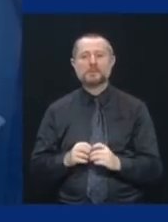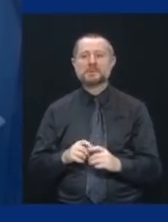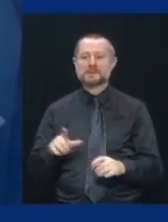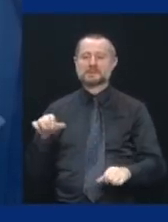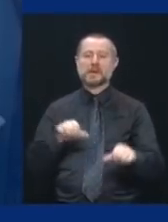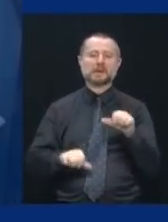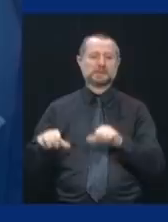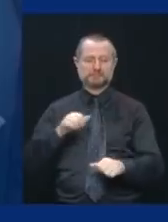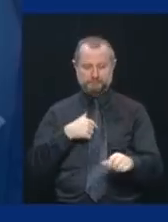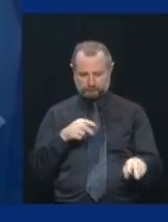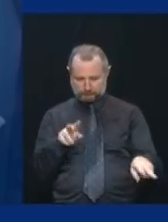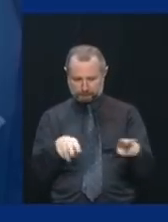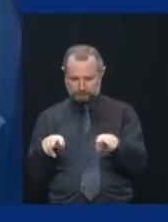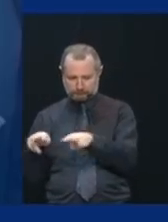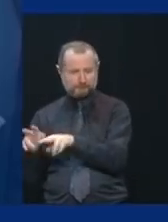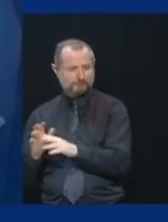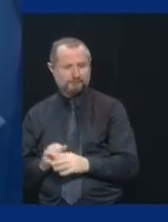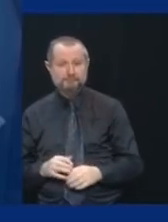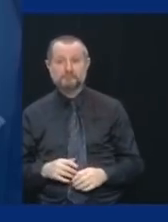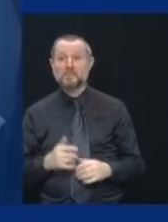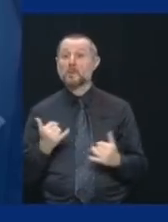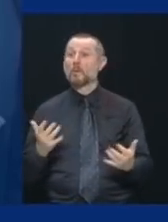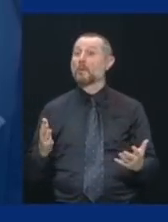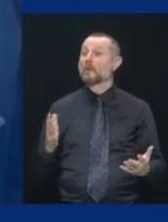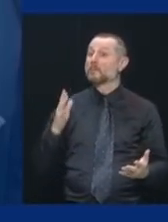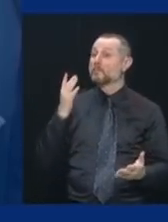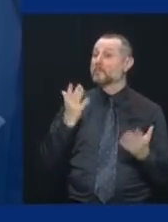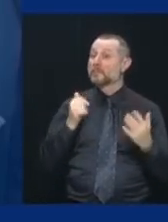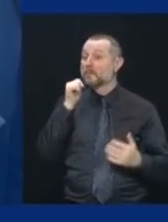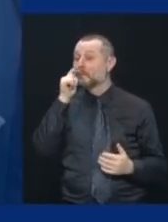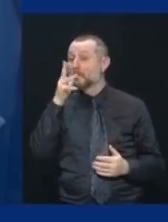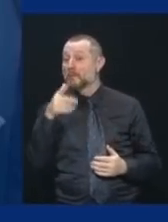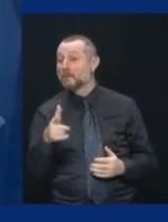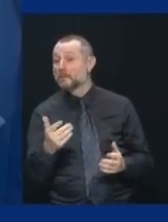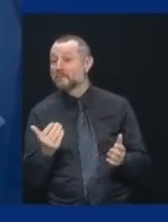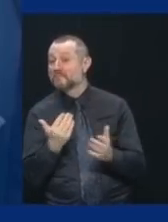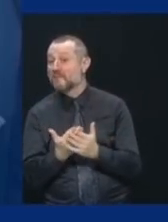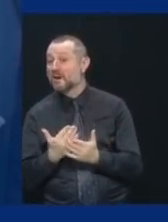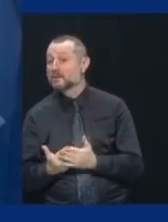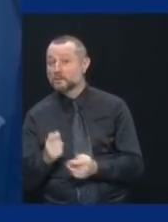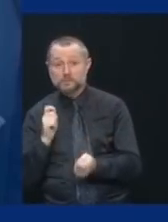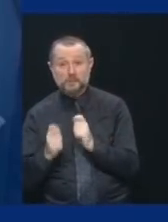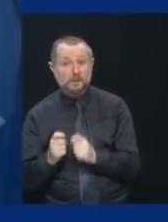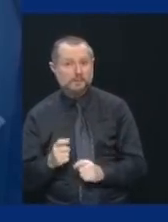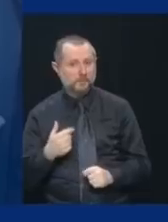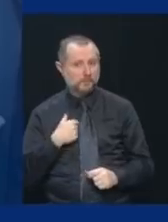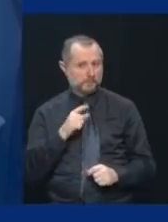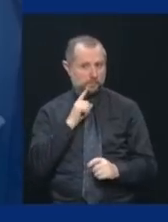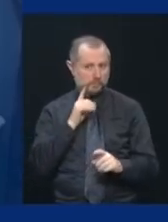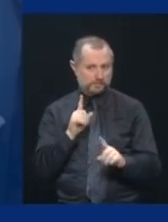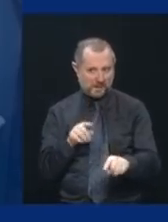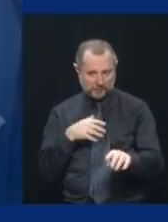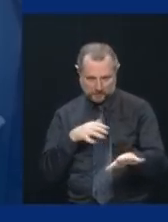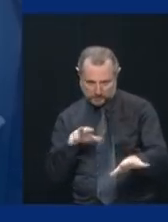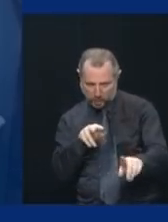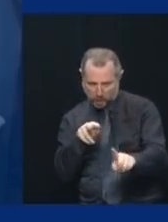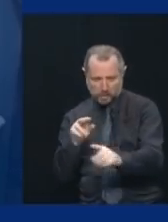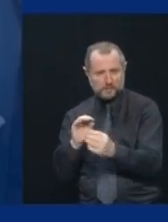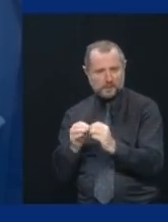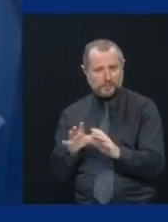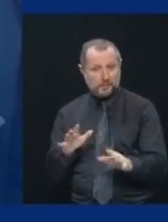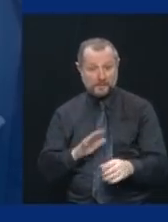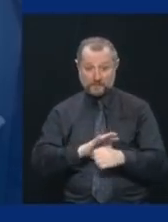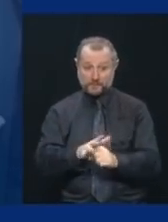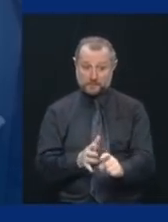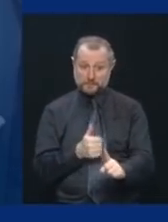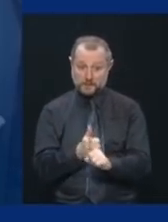face today. Facts may change tomorrow. And then we will change with the facts. The enemy changes tactics. We